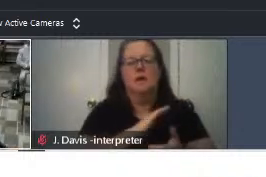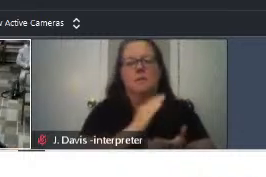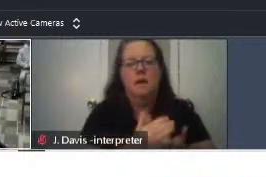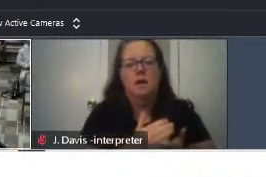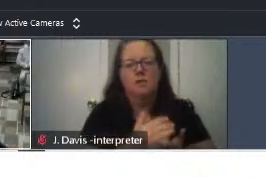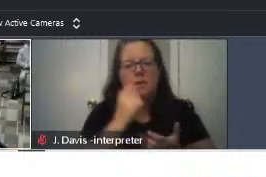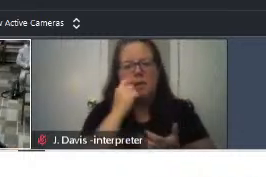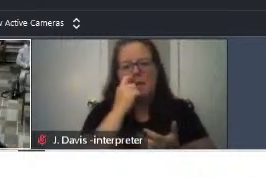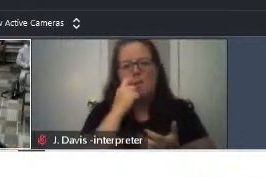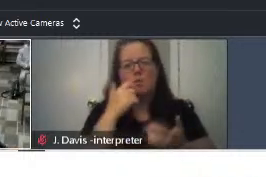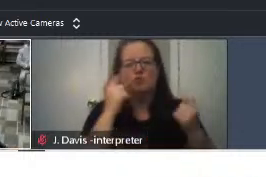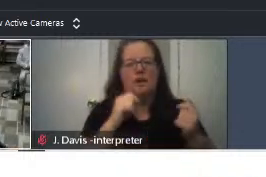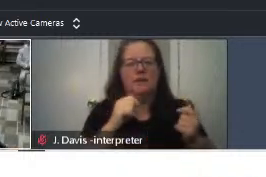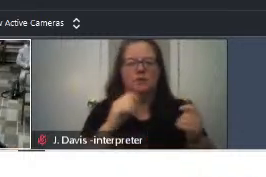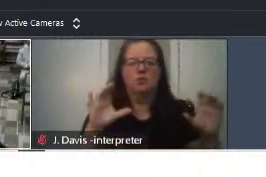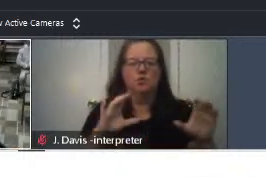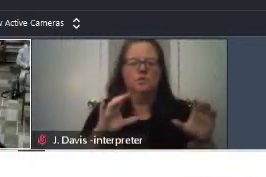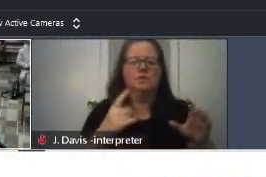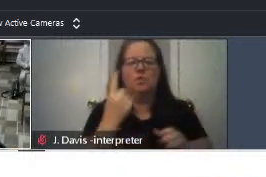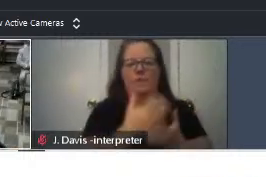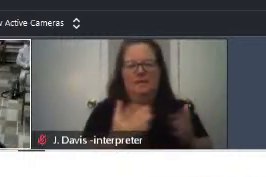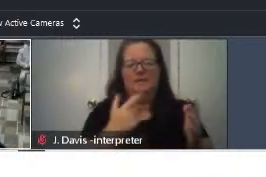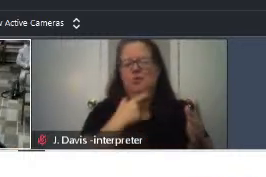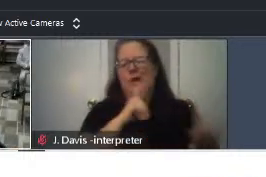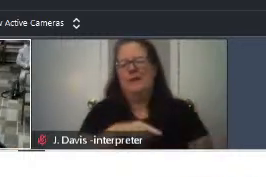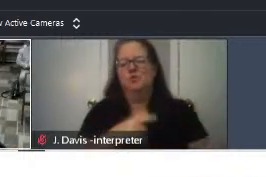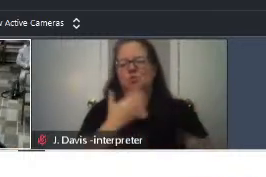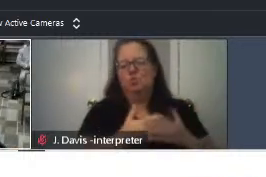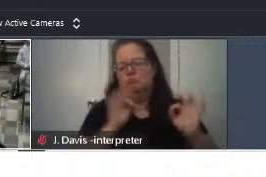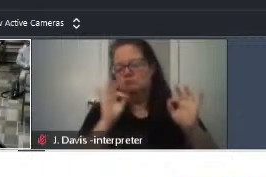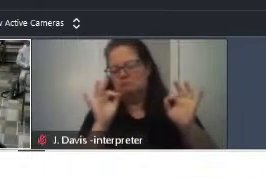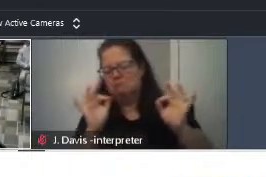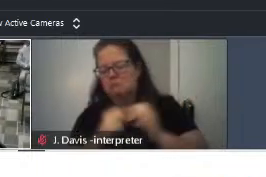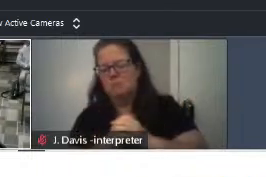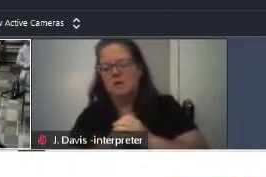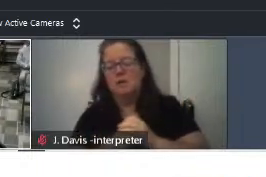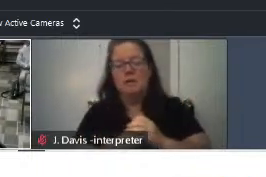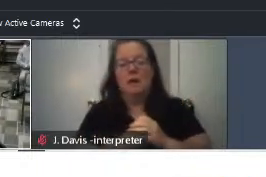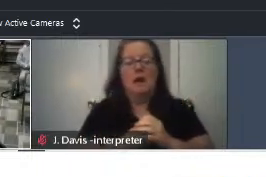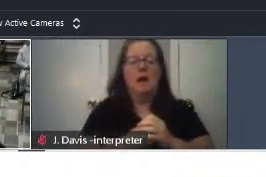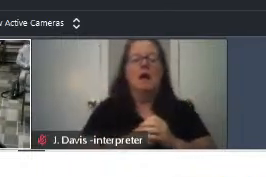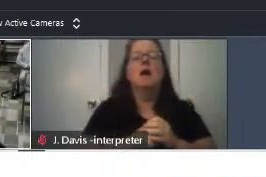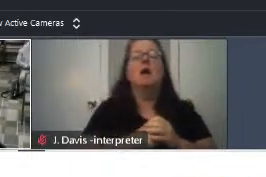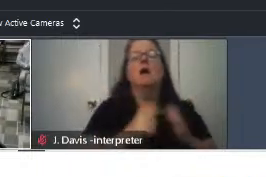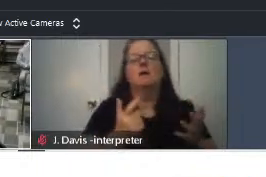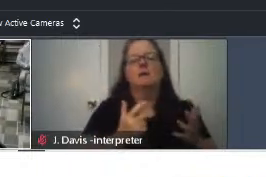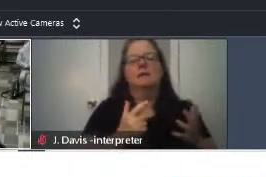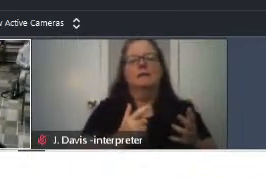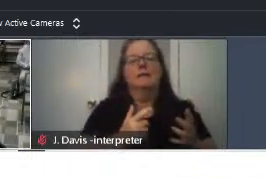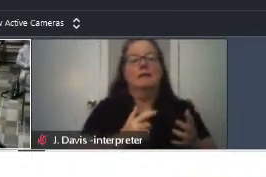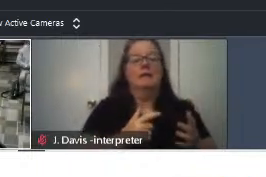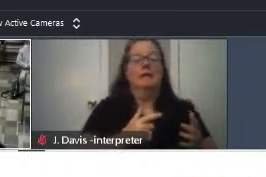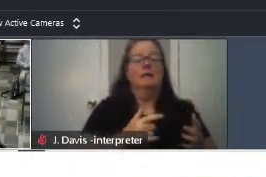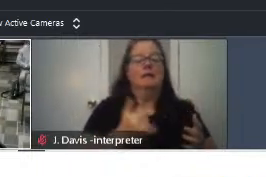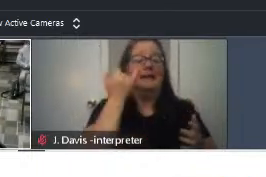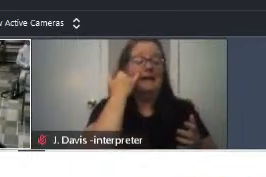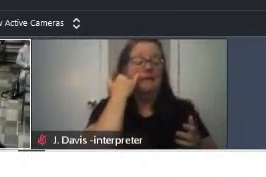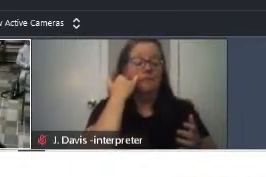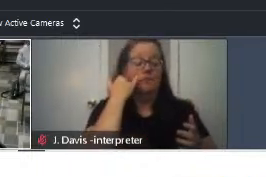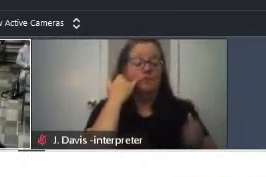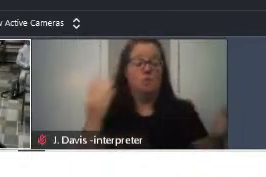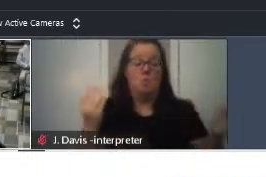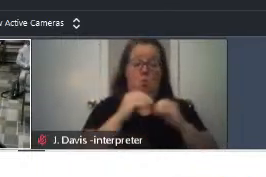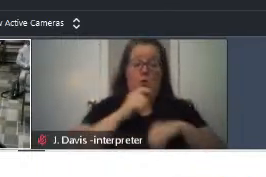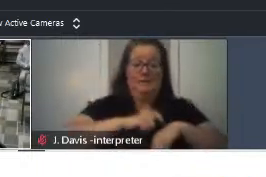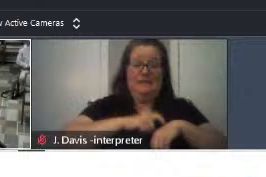in one good shot here, but you answered that. All right, I yield. I think that would be the ideal. Yeah. And again, if there is additional time